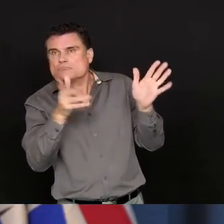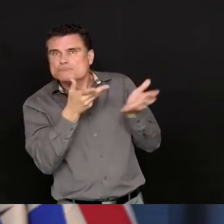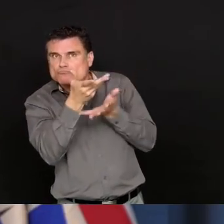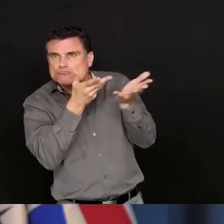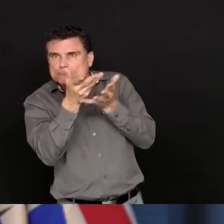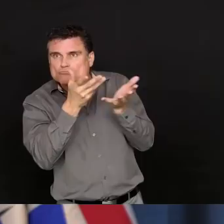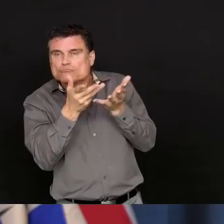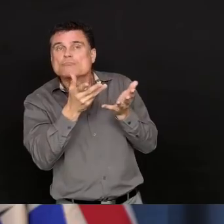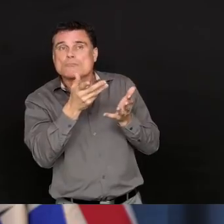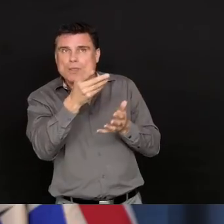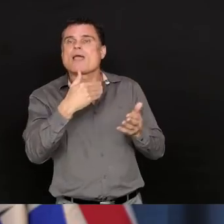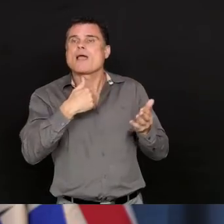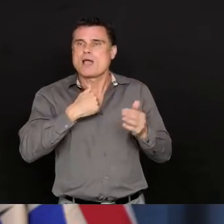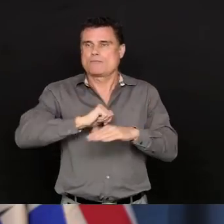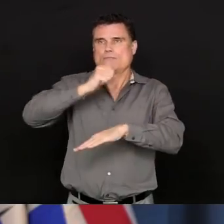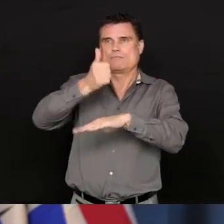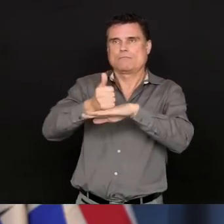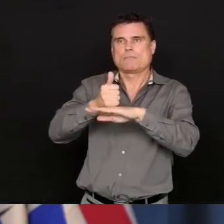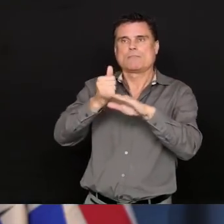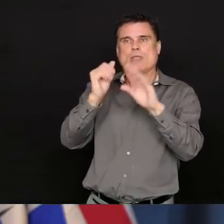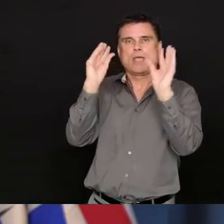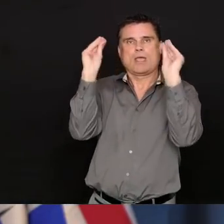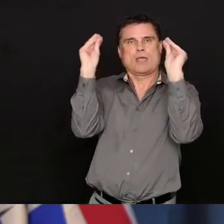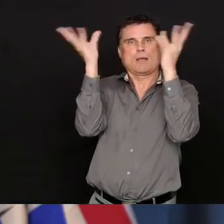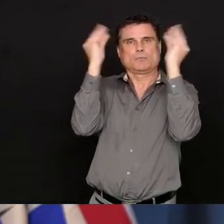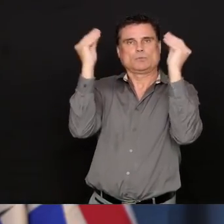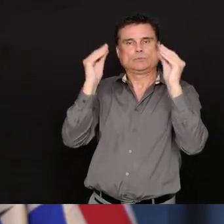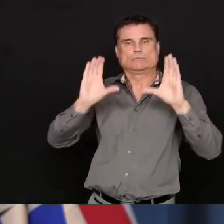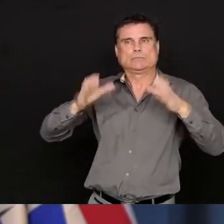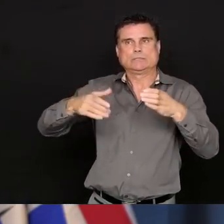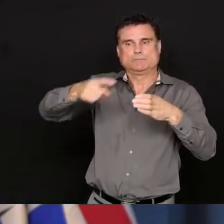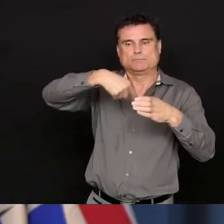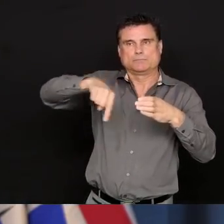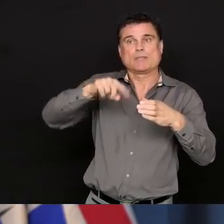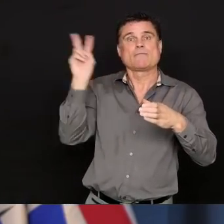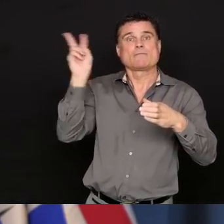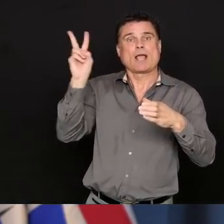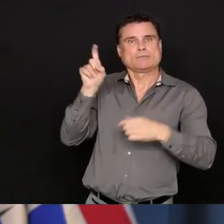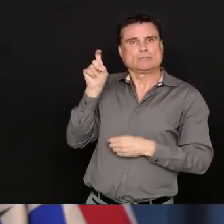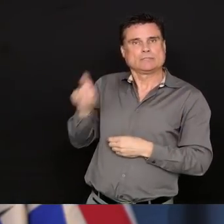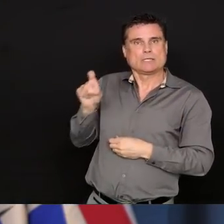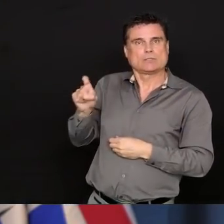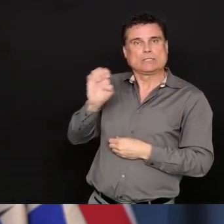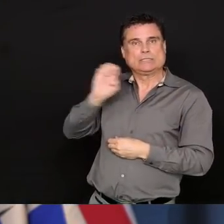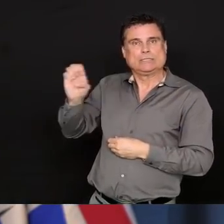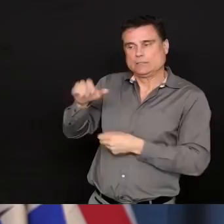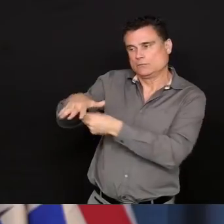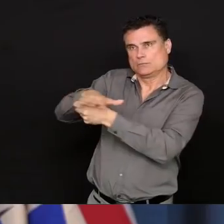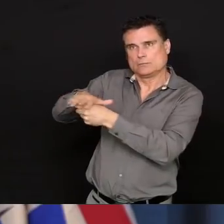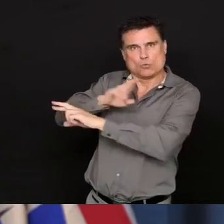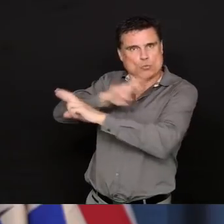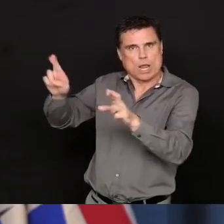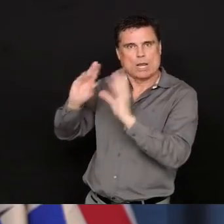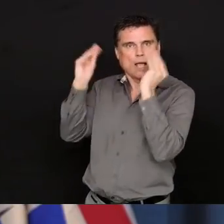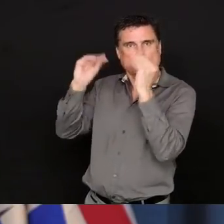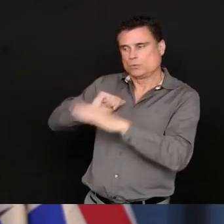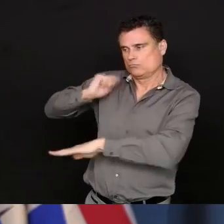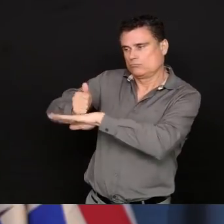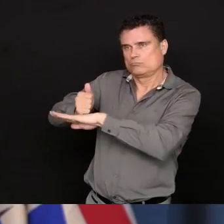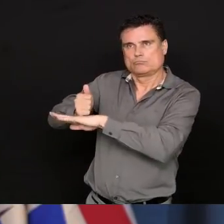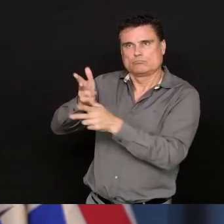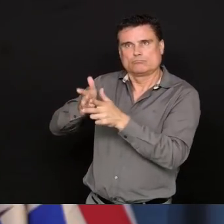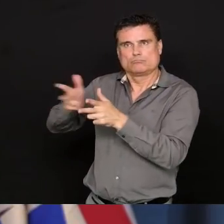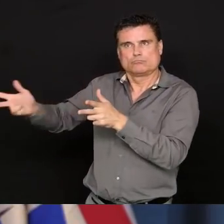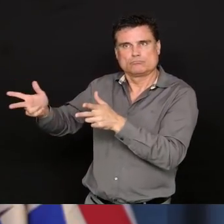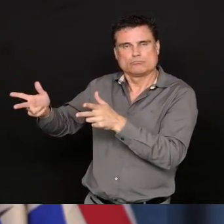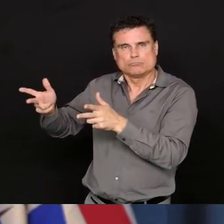and that response times are being managed right now in the way to try and best protect everybody. So